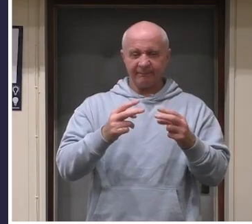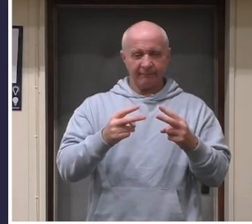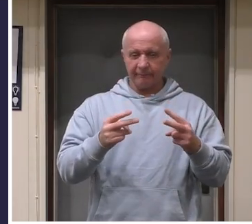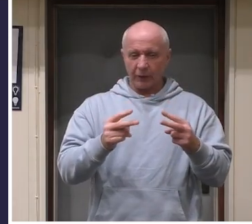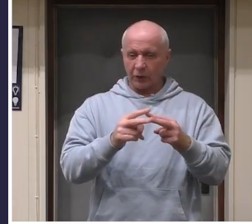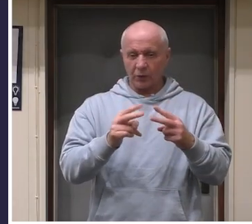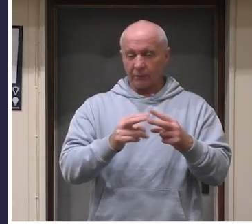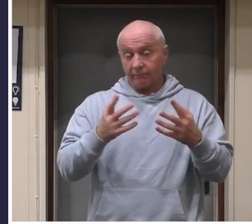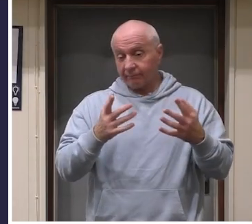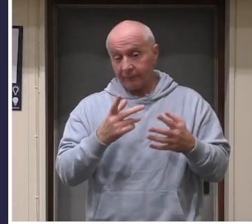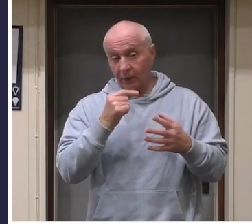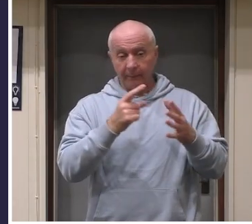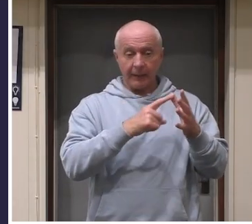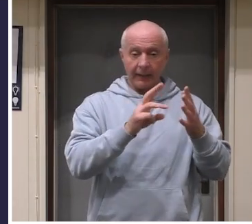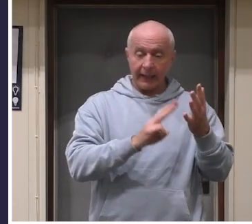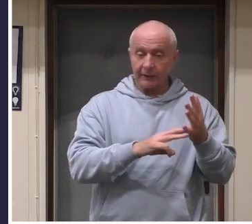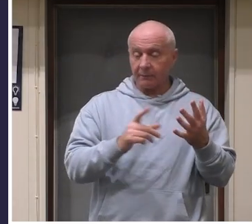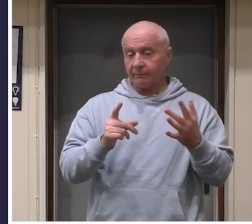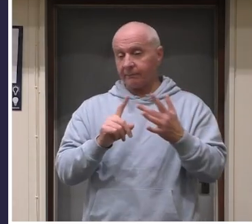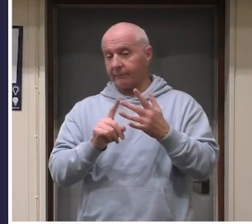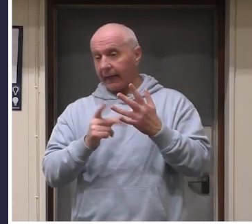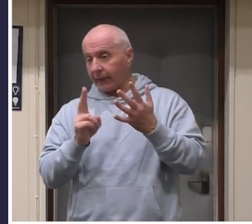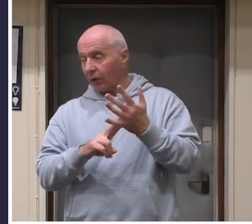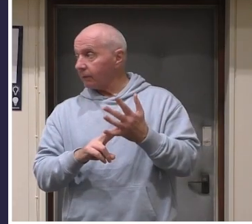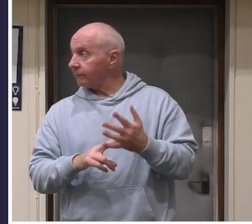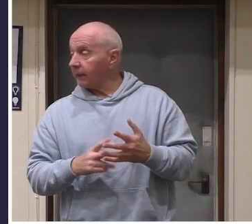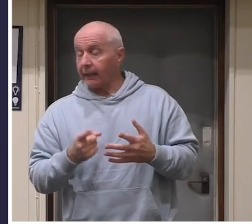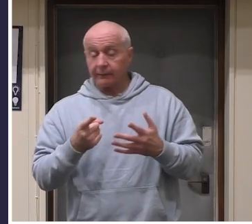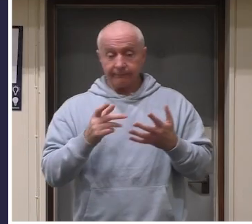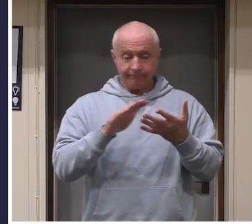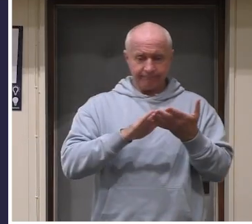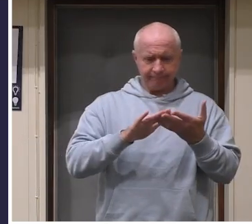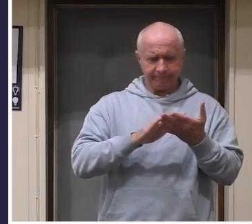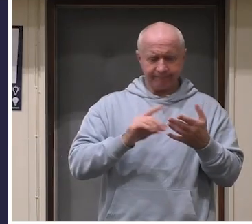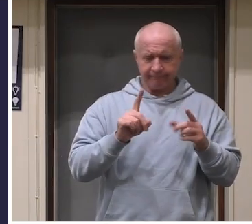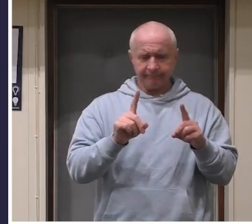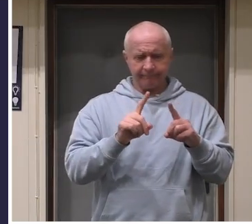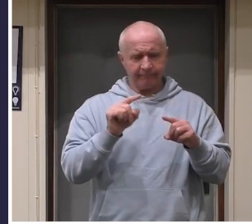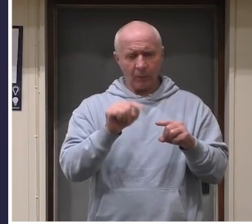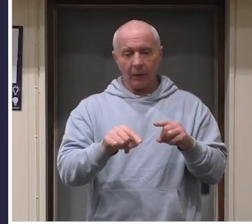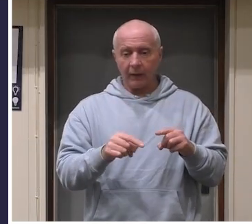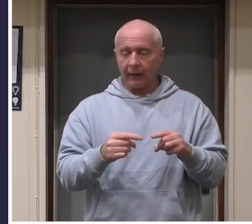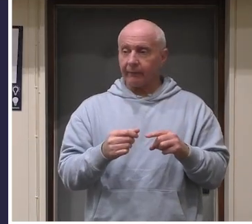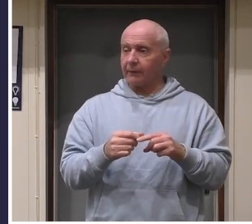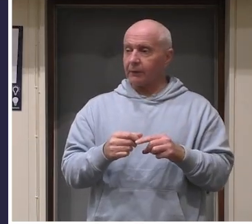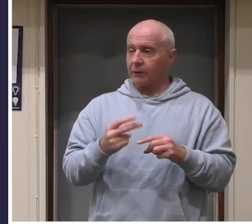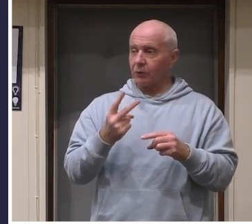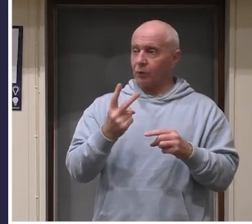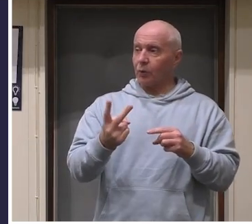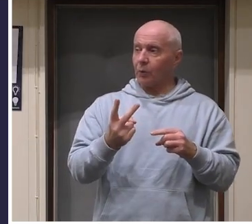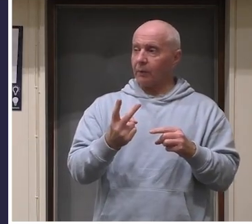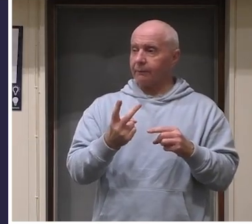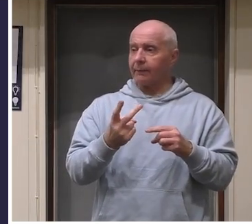your favorite qubit. It can be an atom, it can be an ion. And the defining feature of a qubit is that it has two well-defined energy